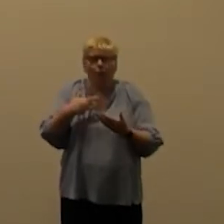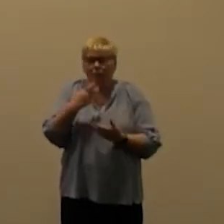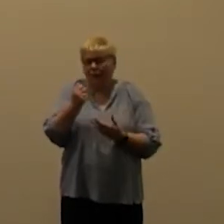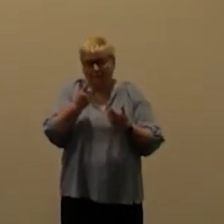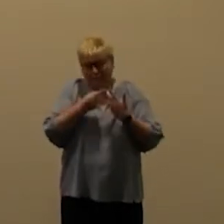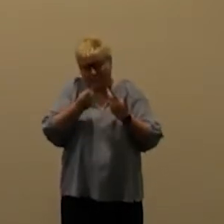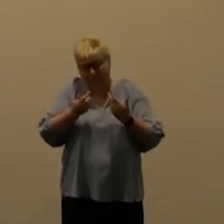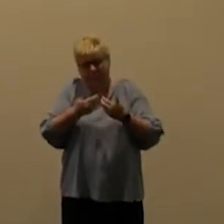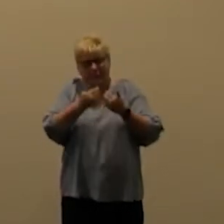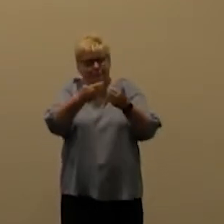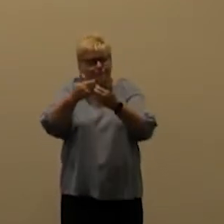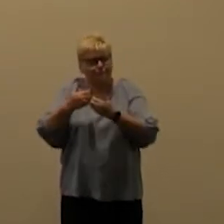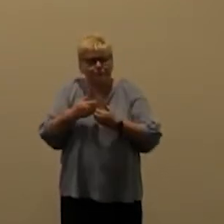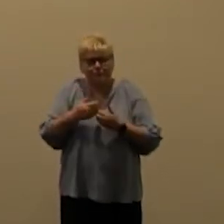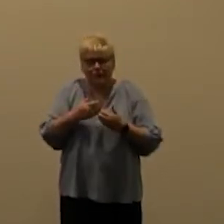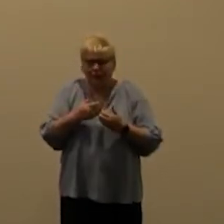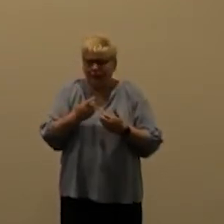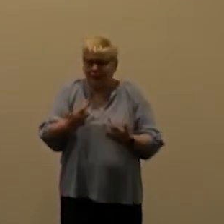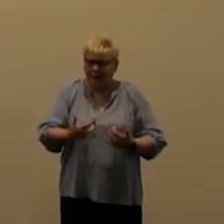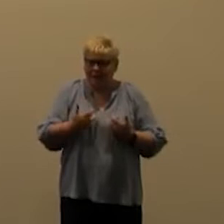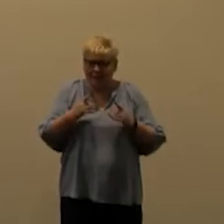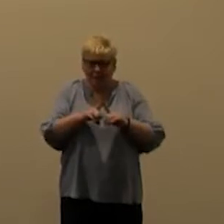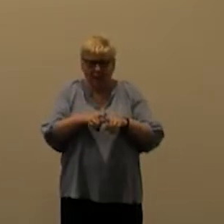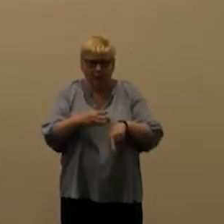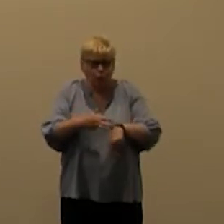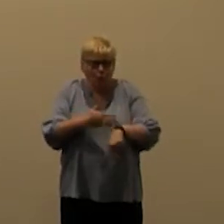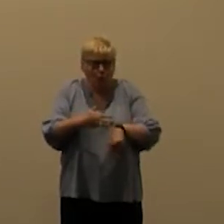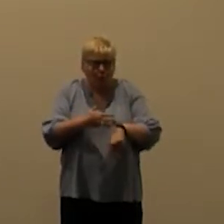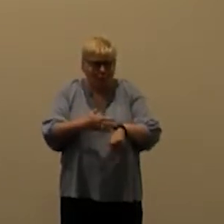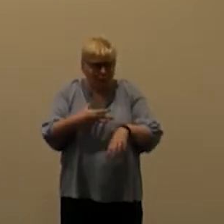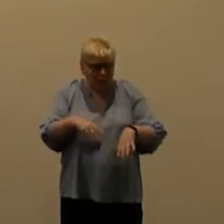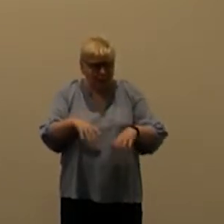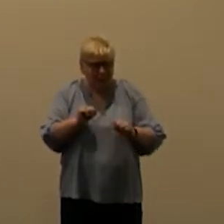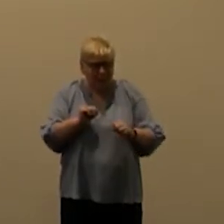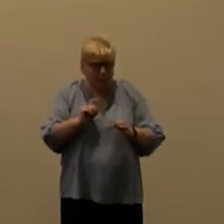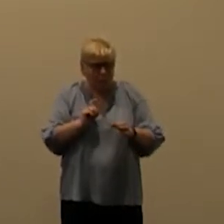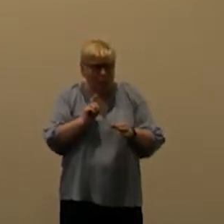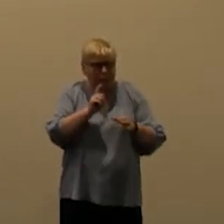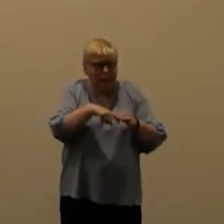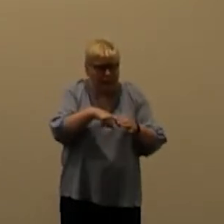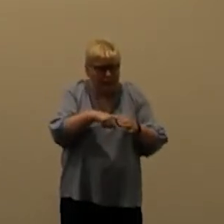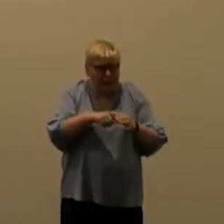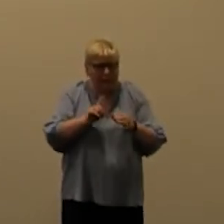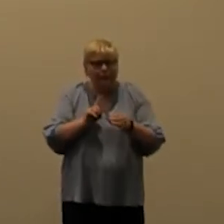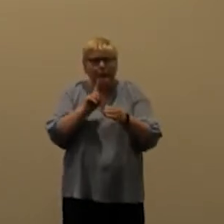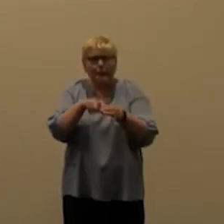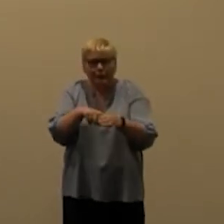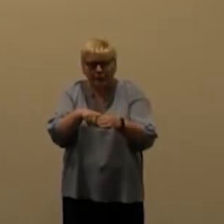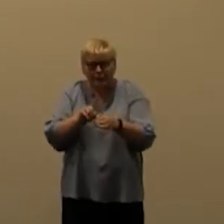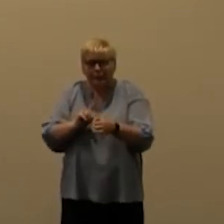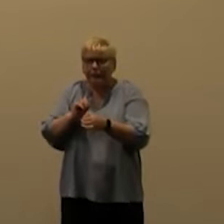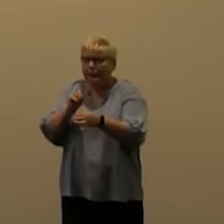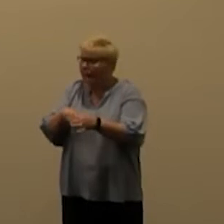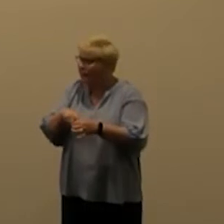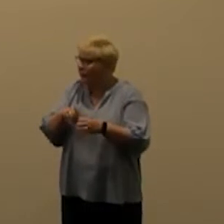different communities that sit there, and I've sort of gradually made my way into these different communities, and I have